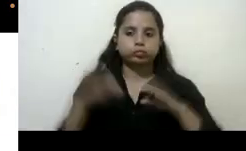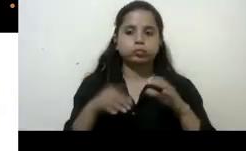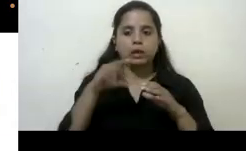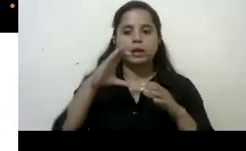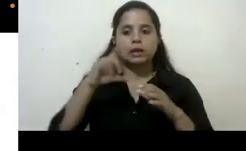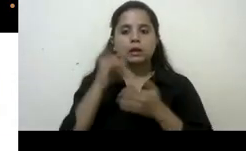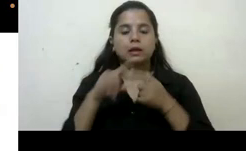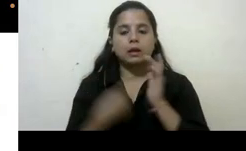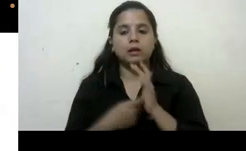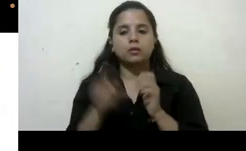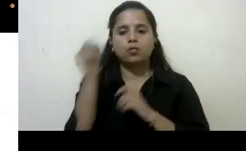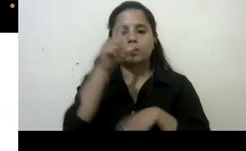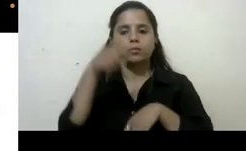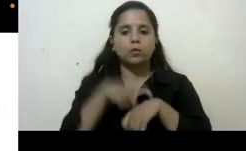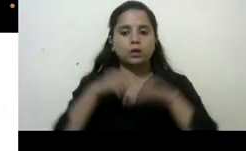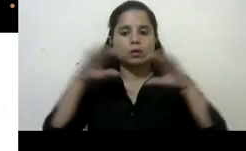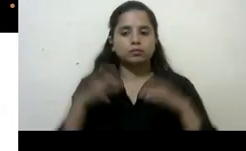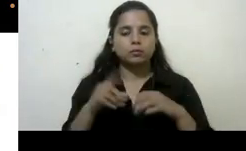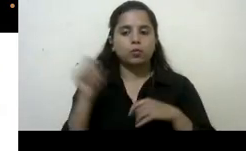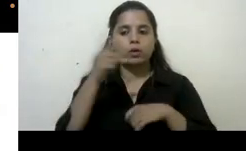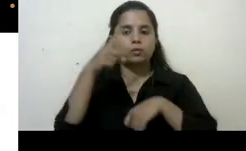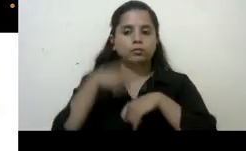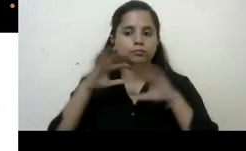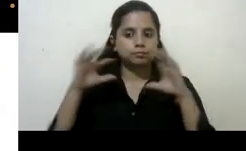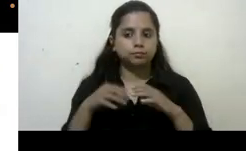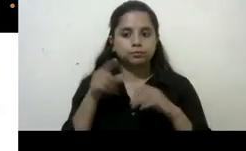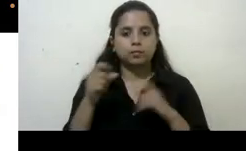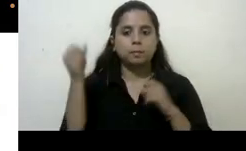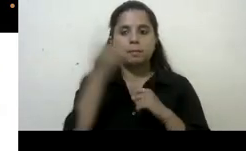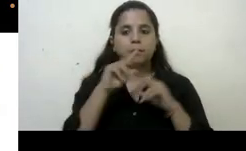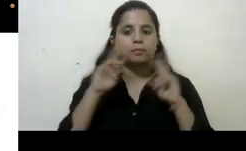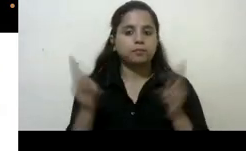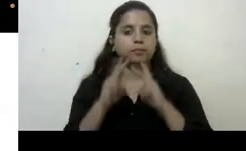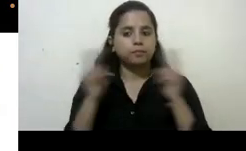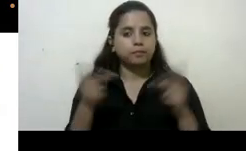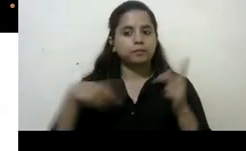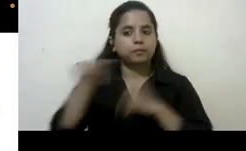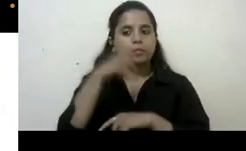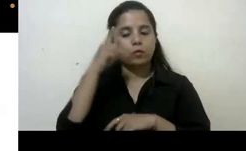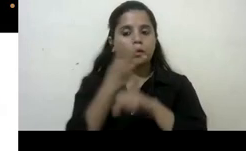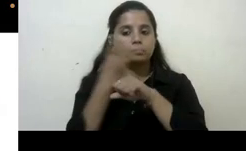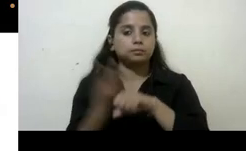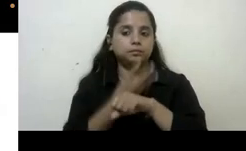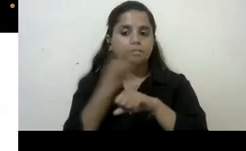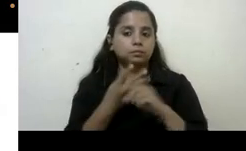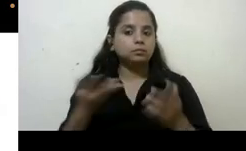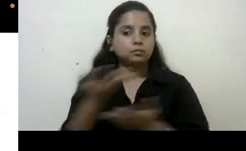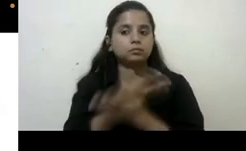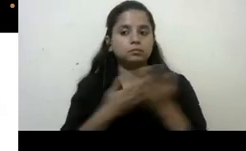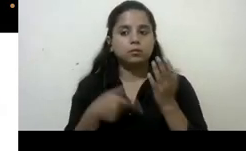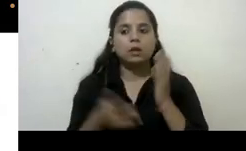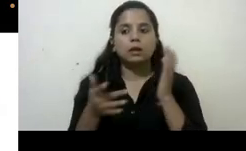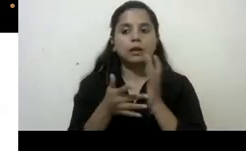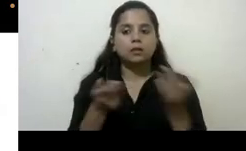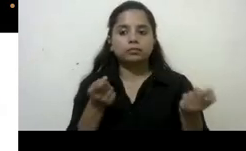schools once in a month. There they used to have a monthly meetings for 3 hours. The tech coordinator used